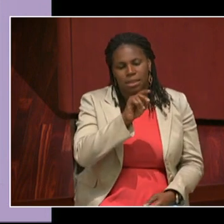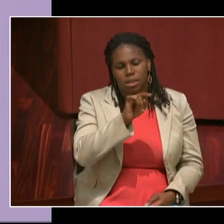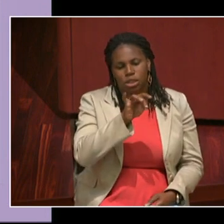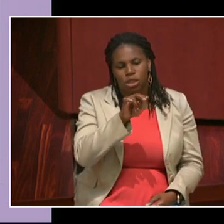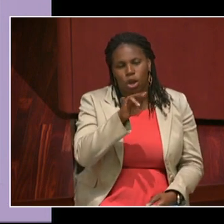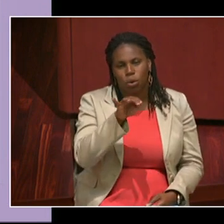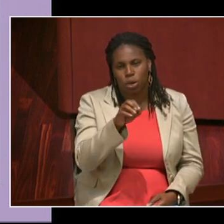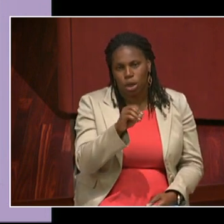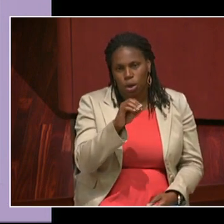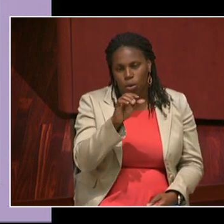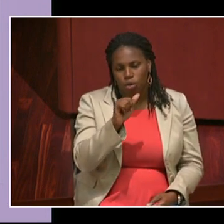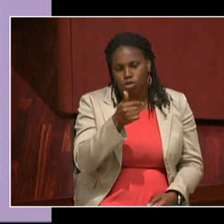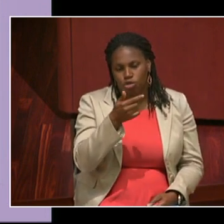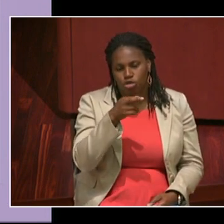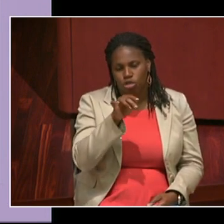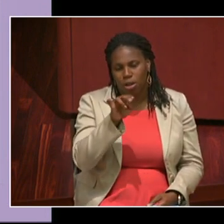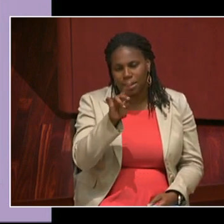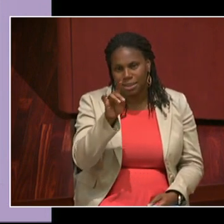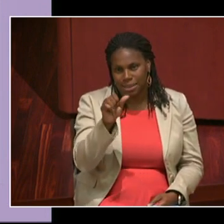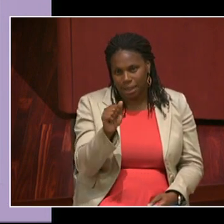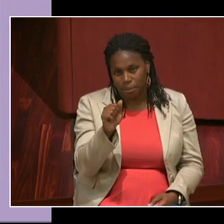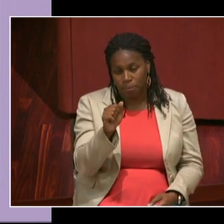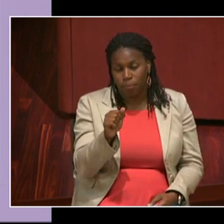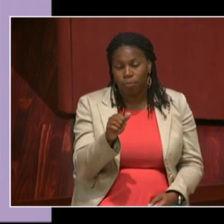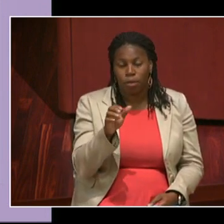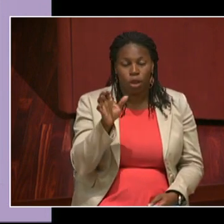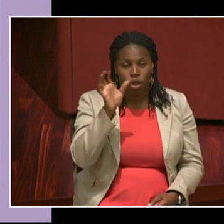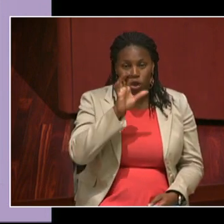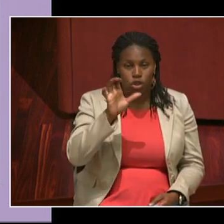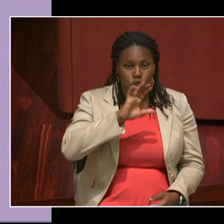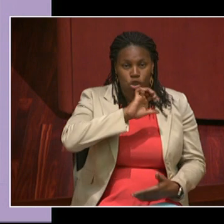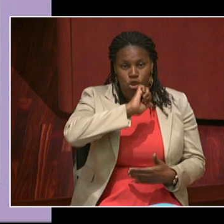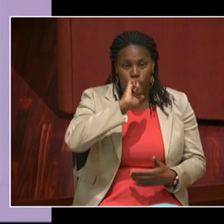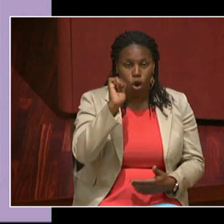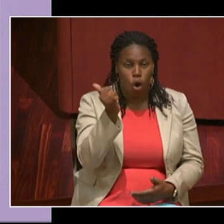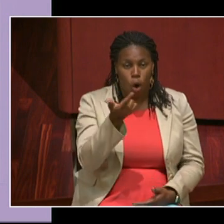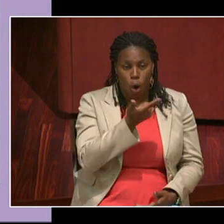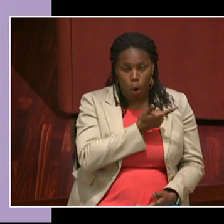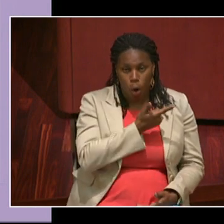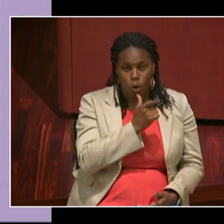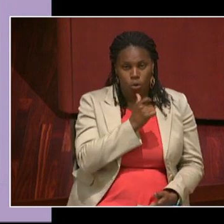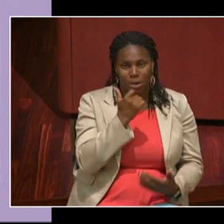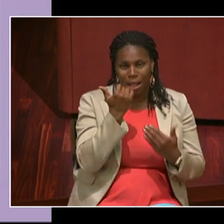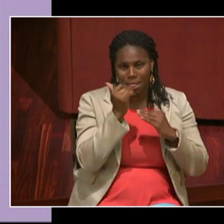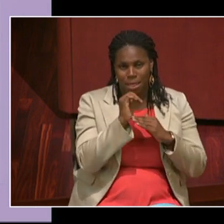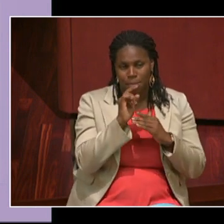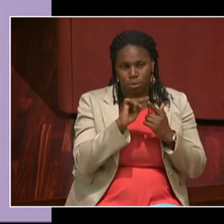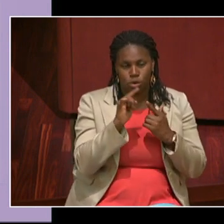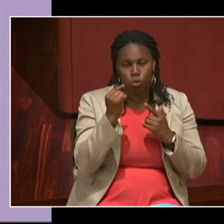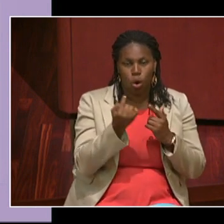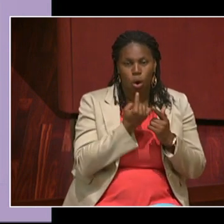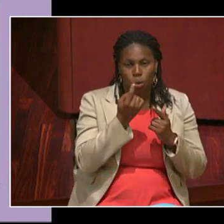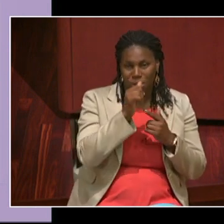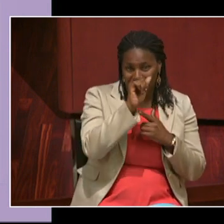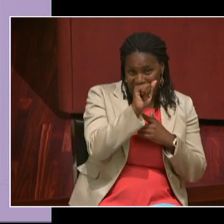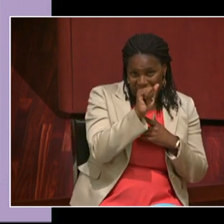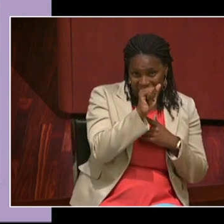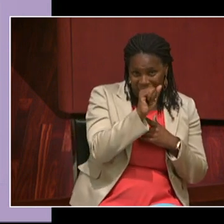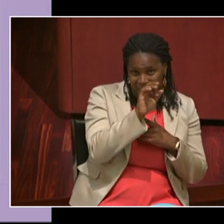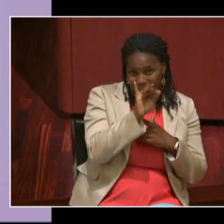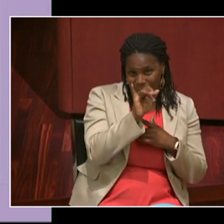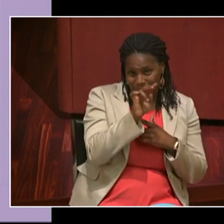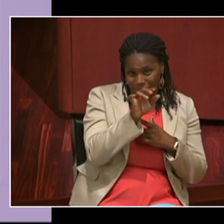Grande. You're searching all of the online catalog. You're not limiting yourself to only A files. You're